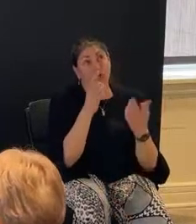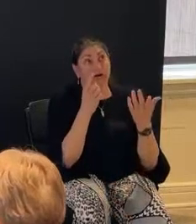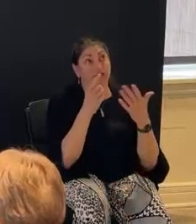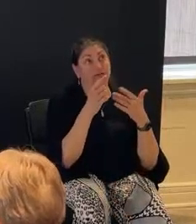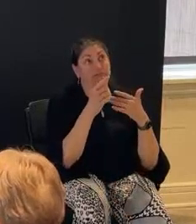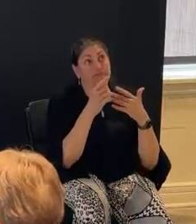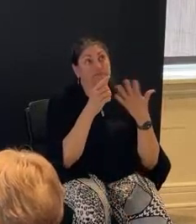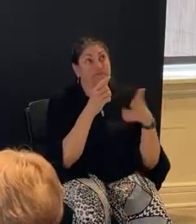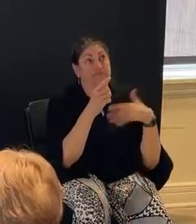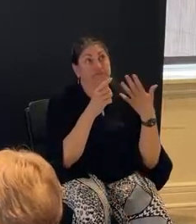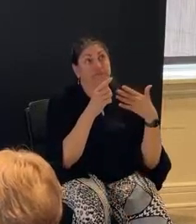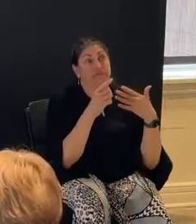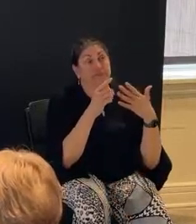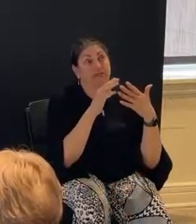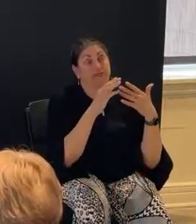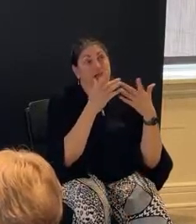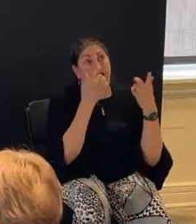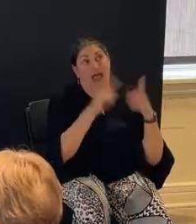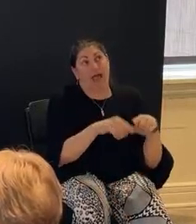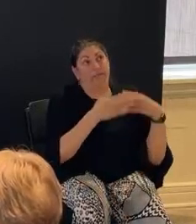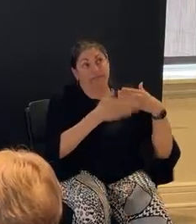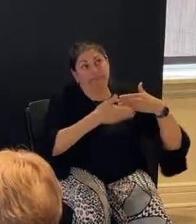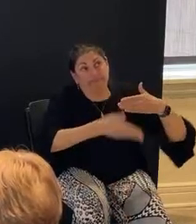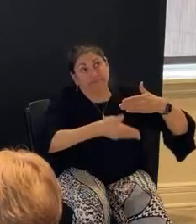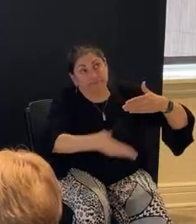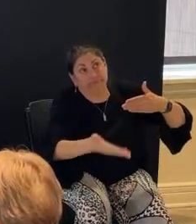no sort of